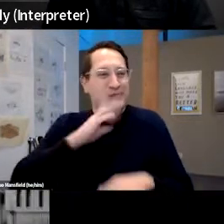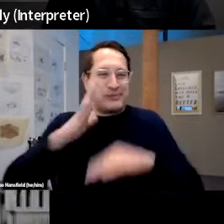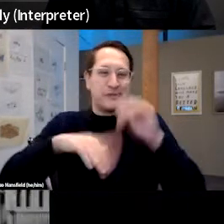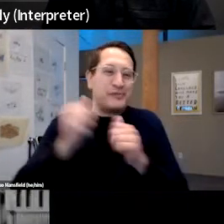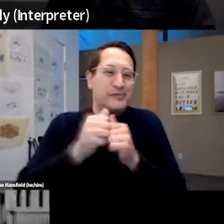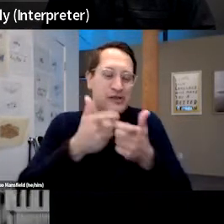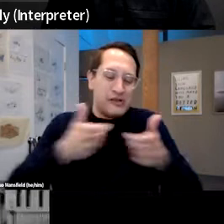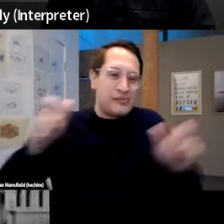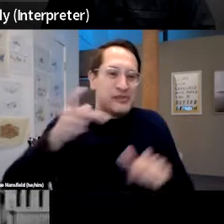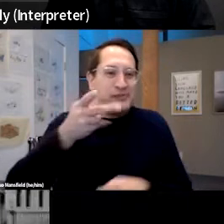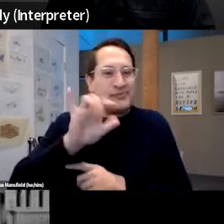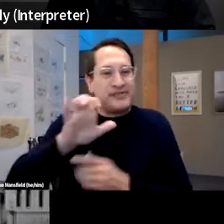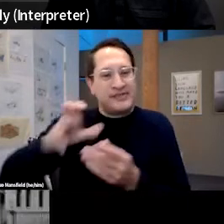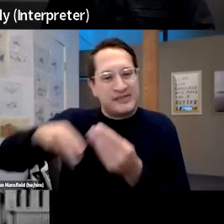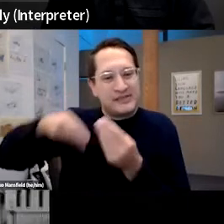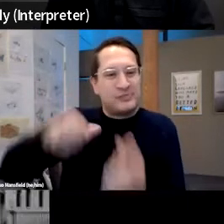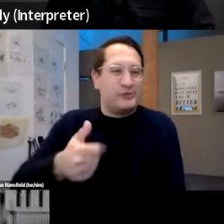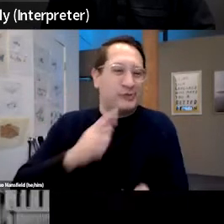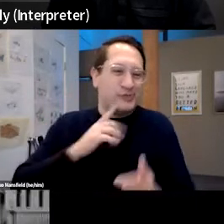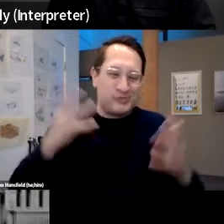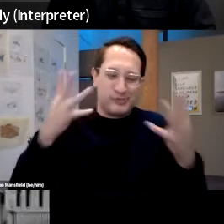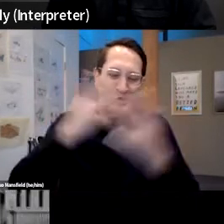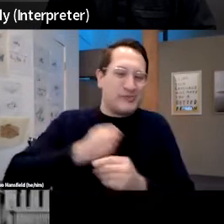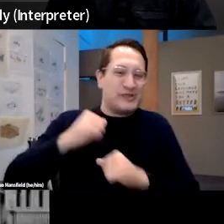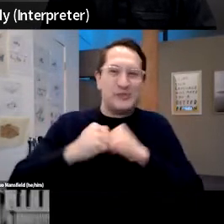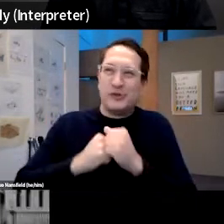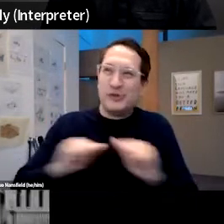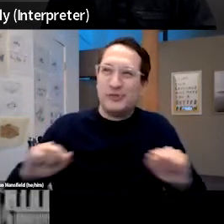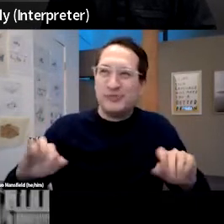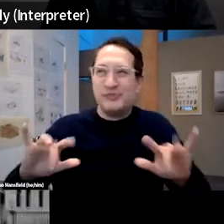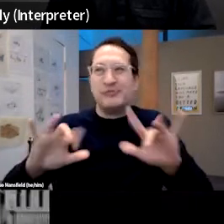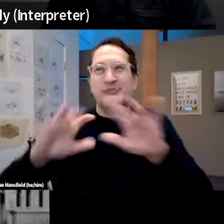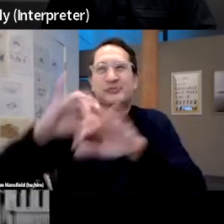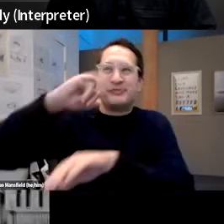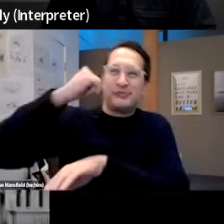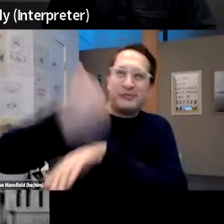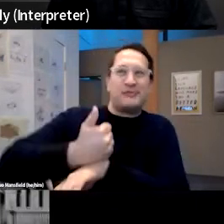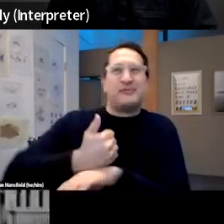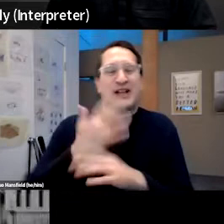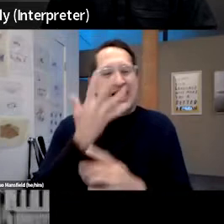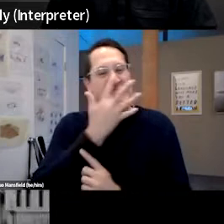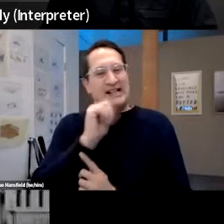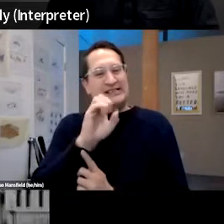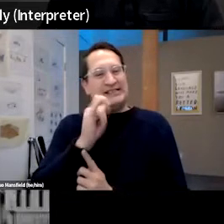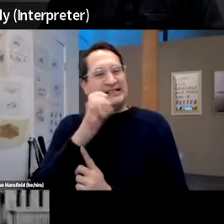And there's so many of these buildings are with huge public expenses, beautiful structures,